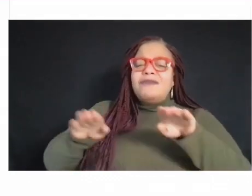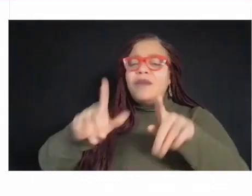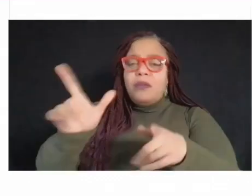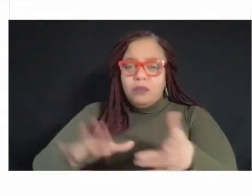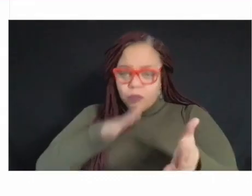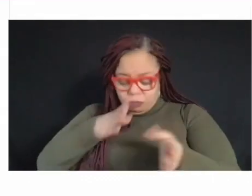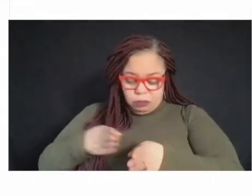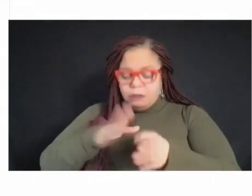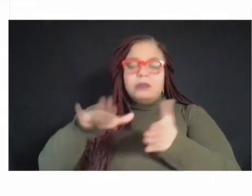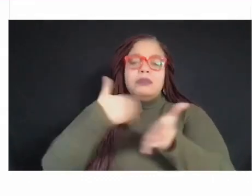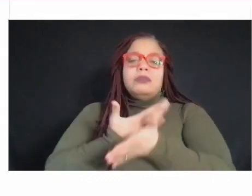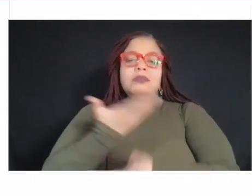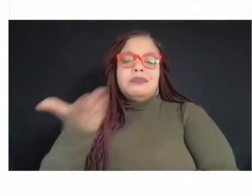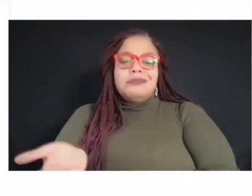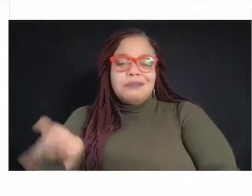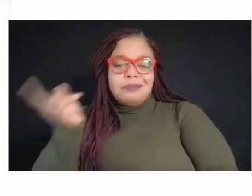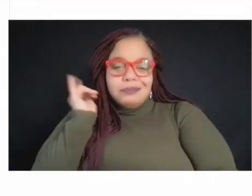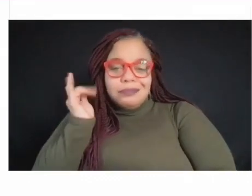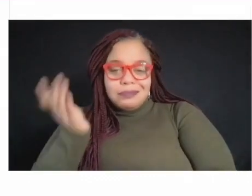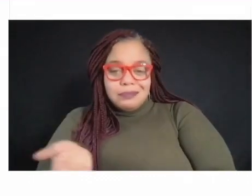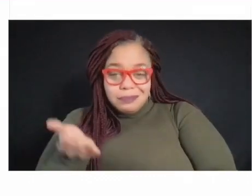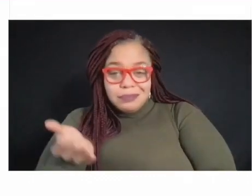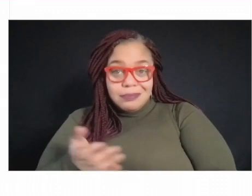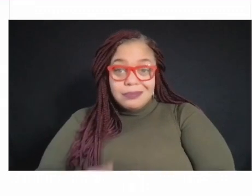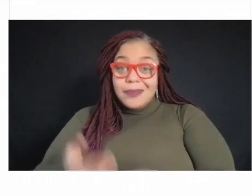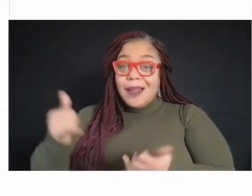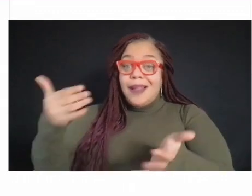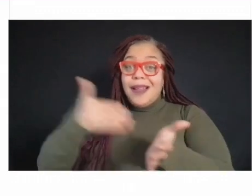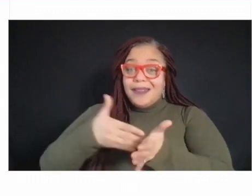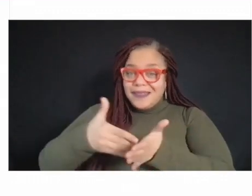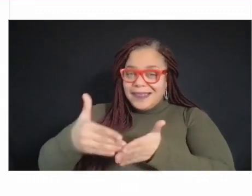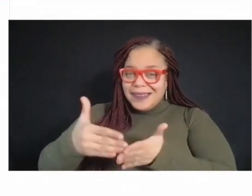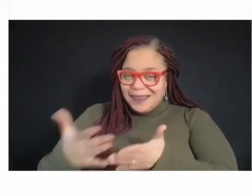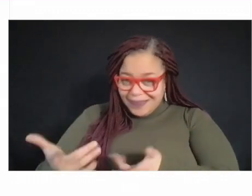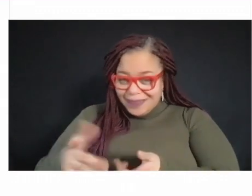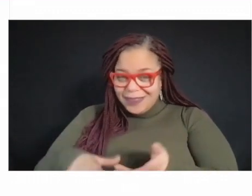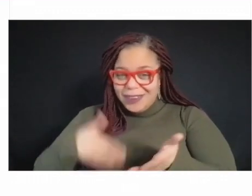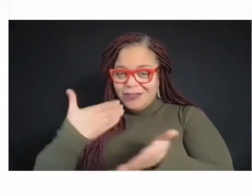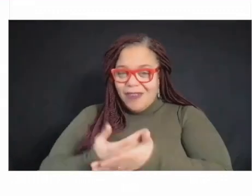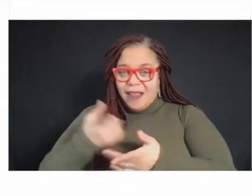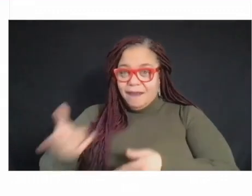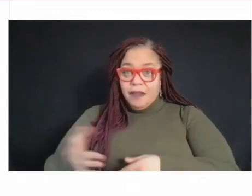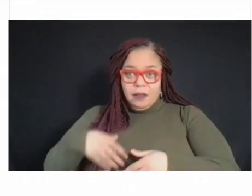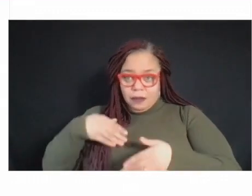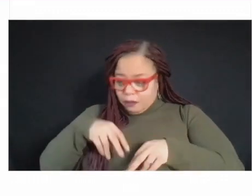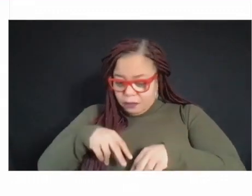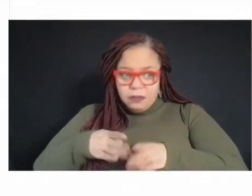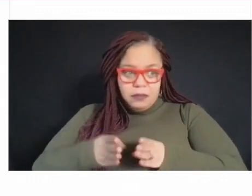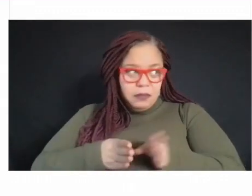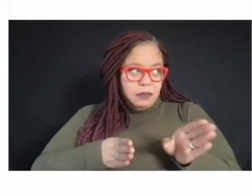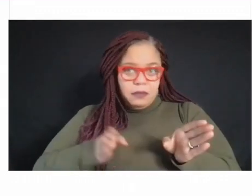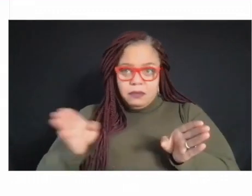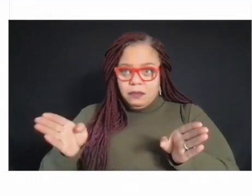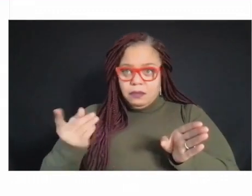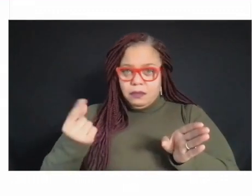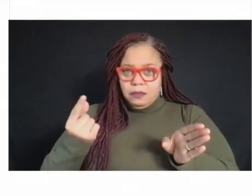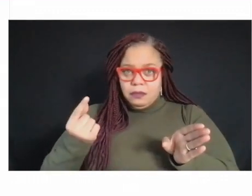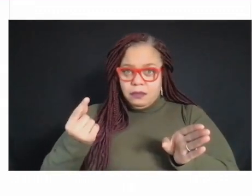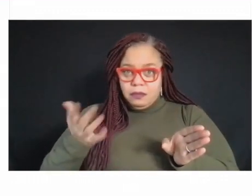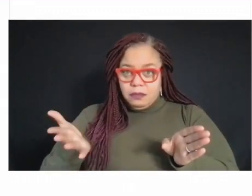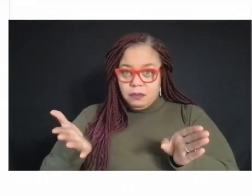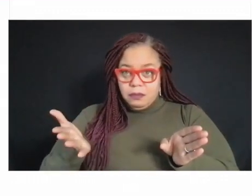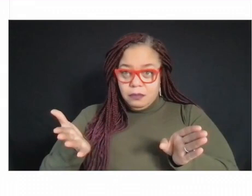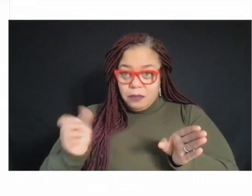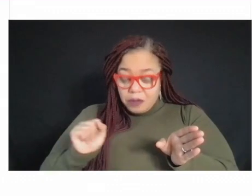is Yogi Bear, if you come to a fork in the road, take it. So let me preface my comments in that regard. First of all, when we